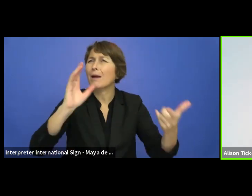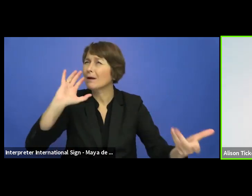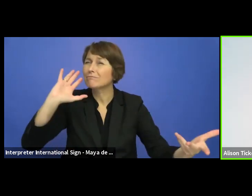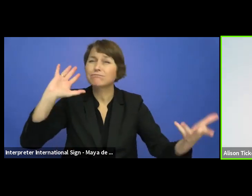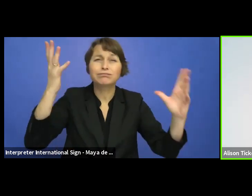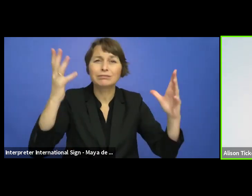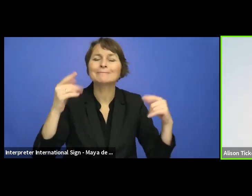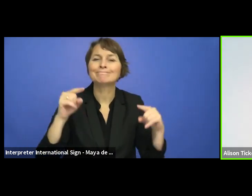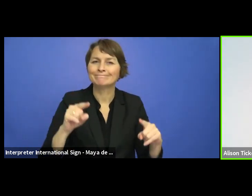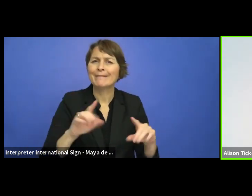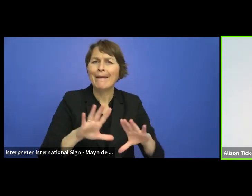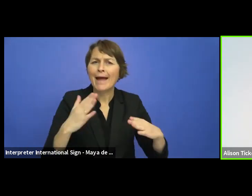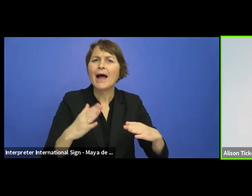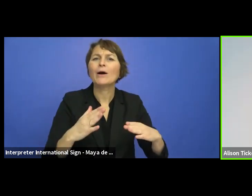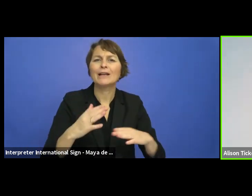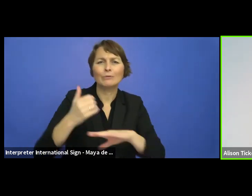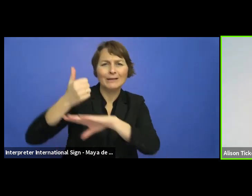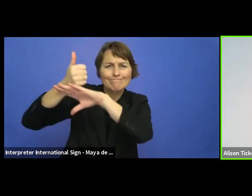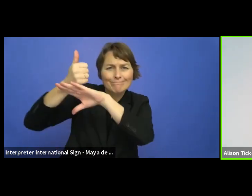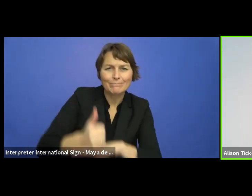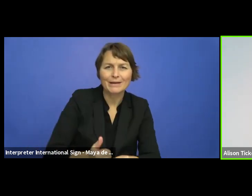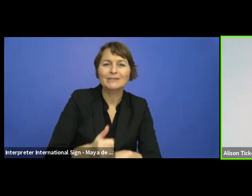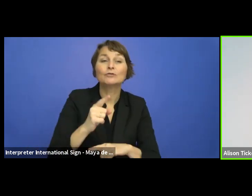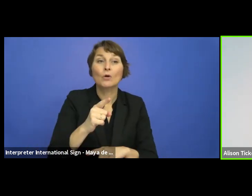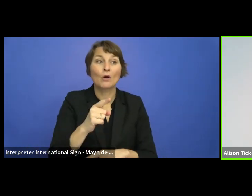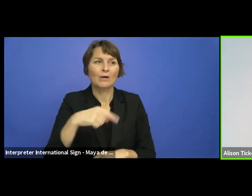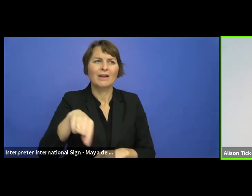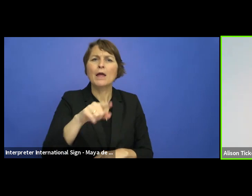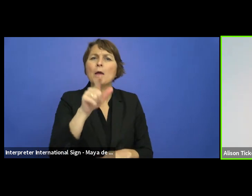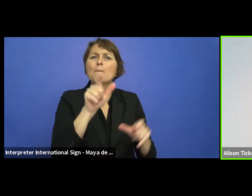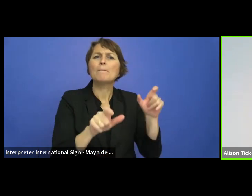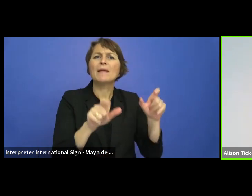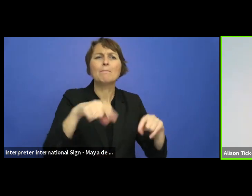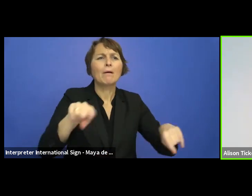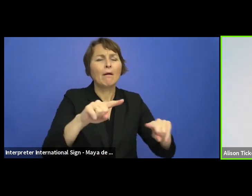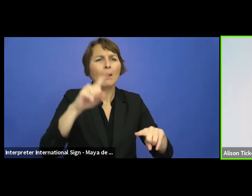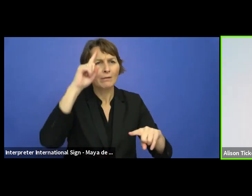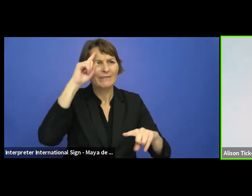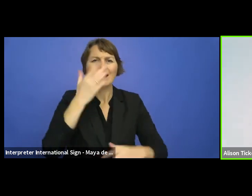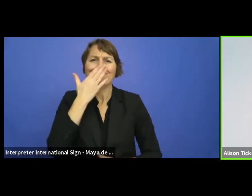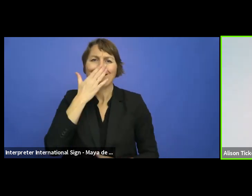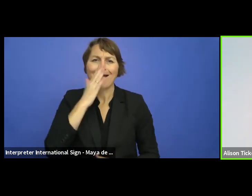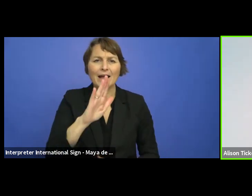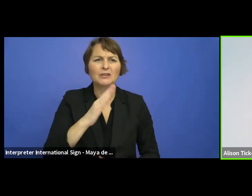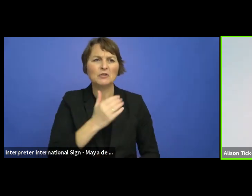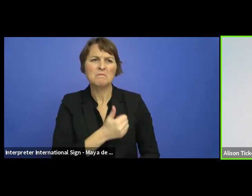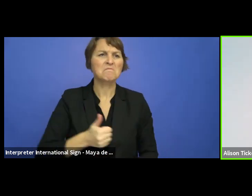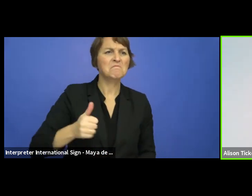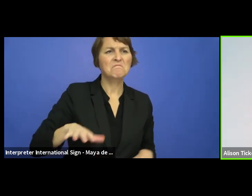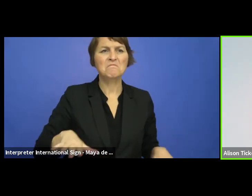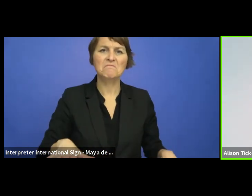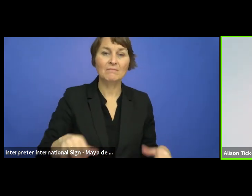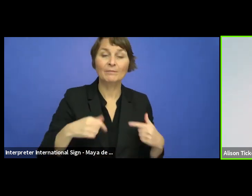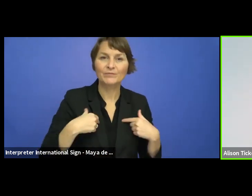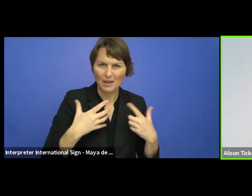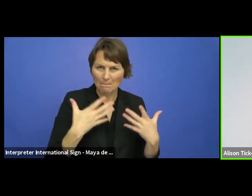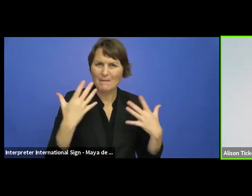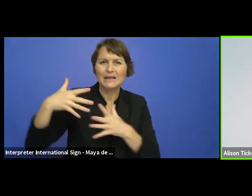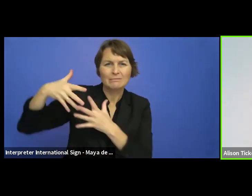on the prevailing attitude of human supremacy celebrated too often in culture